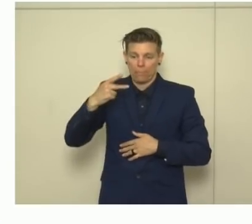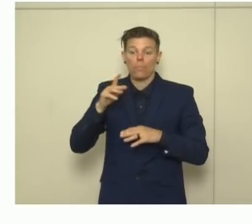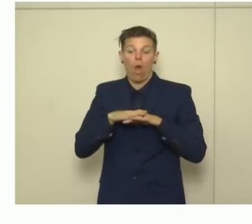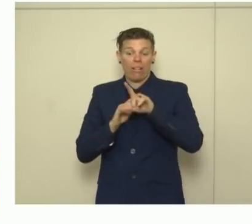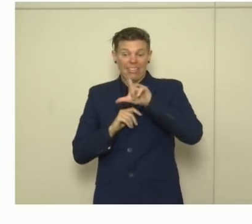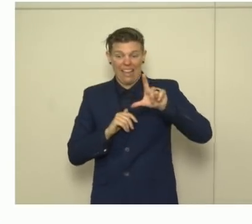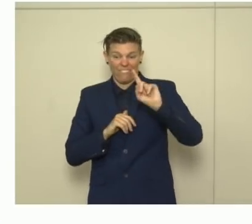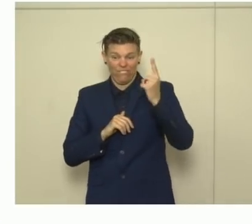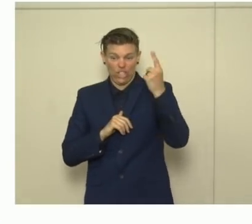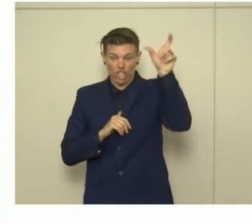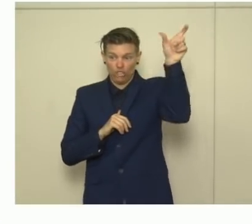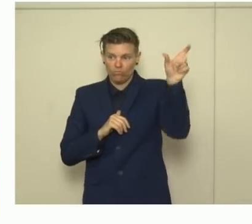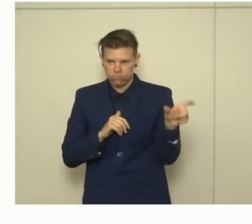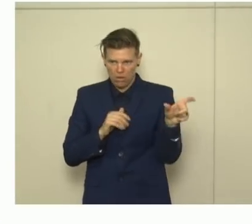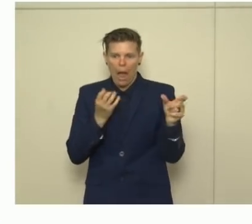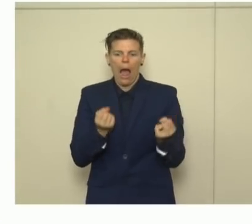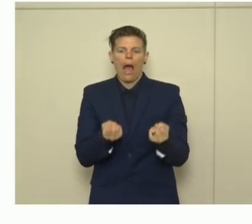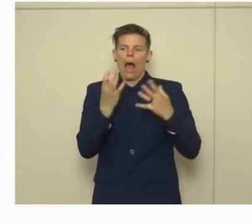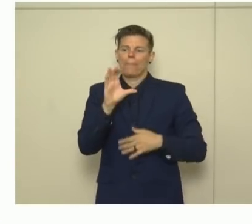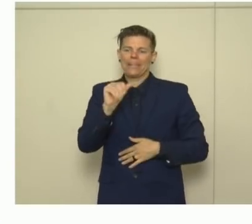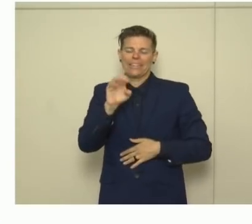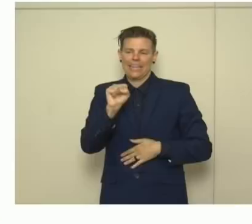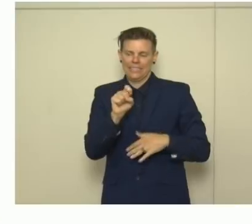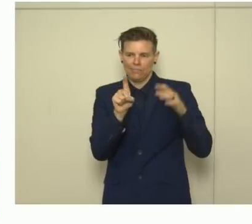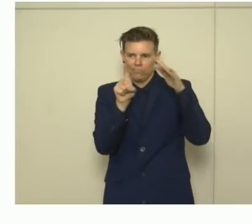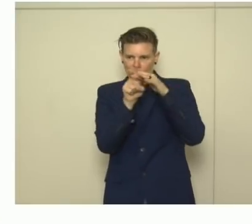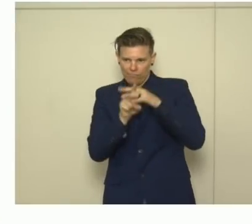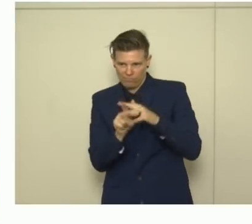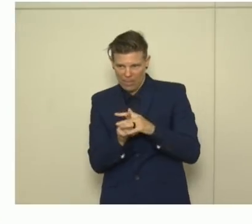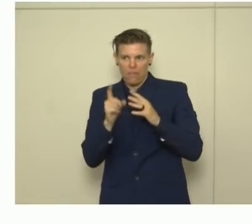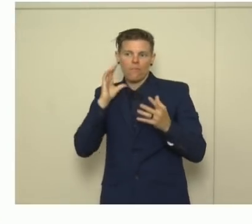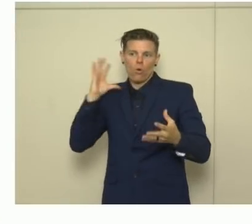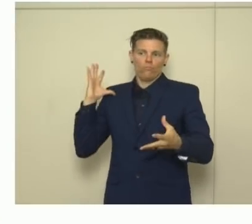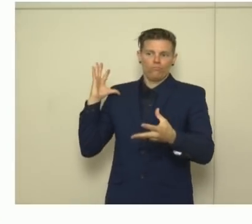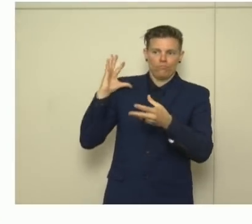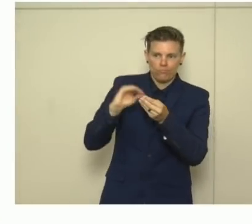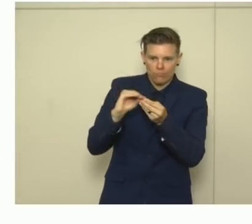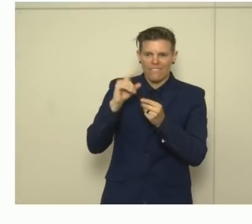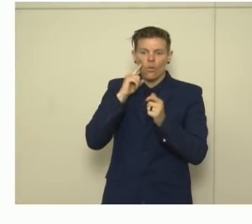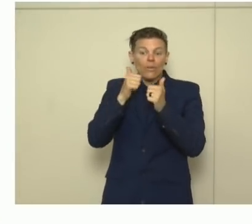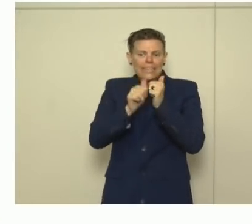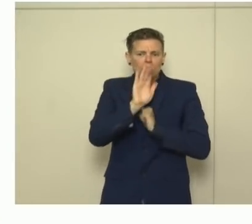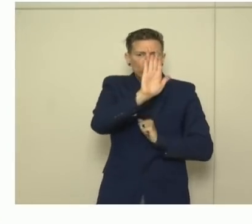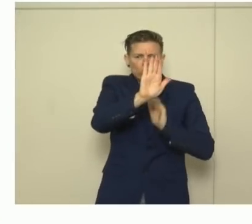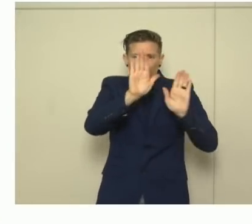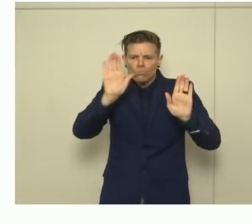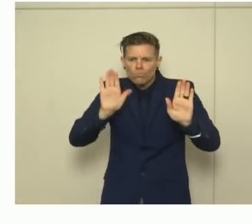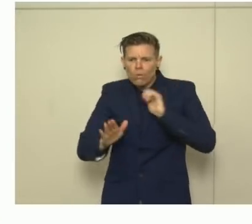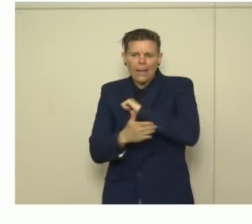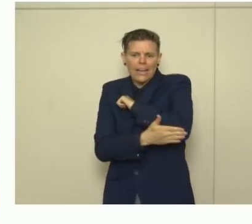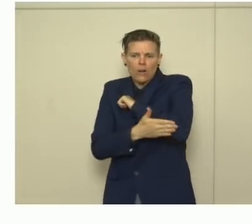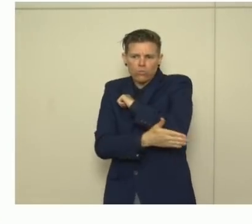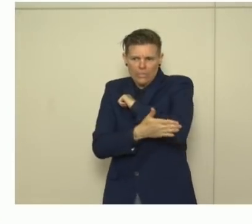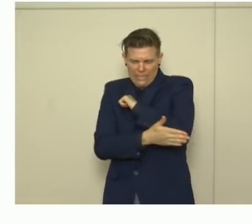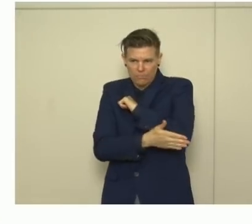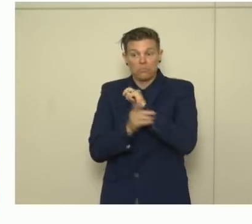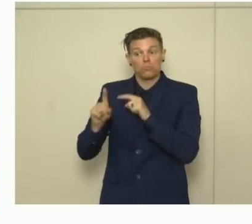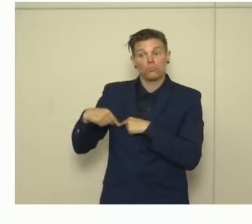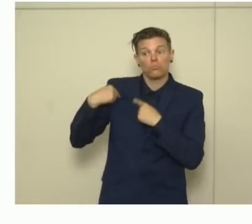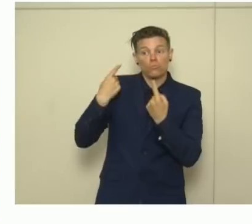total number of cases that have occurred in each county since the beginning of the pandemic in New Mexico on May 11th. You can